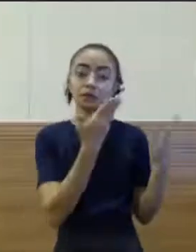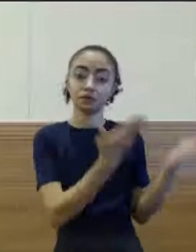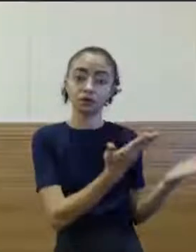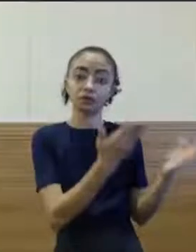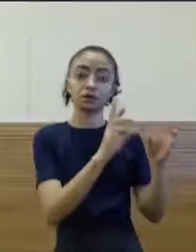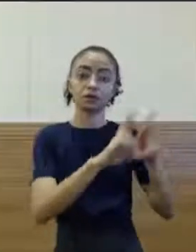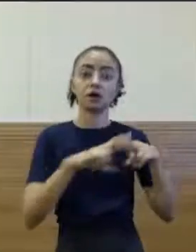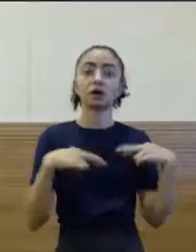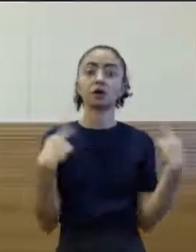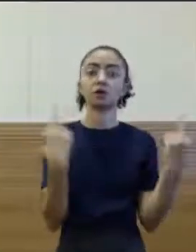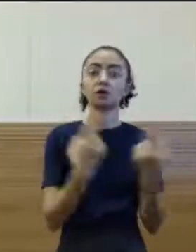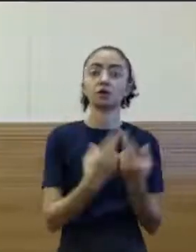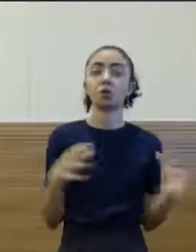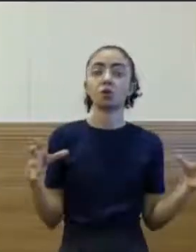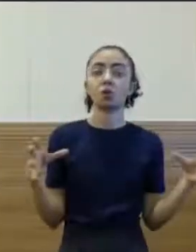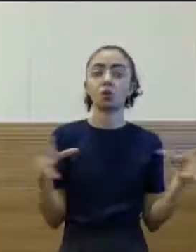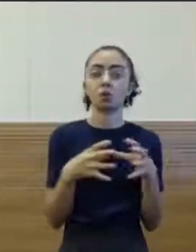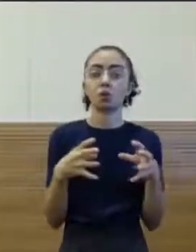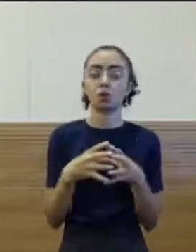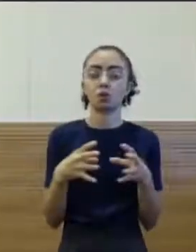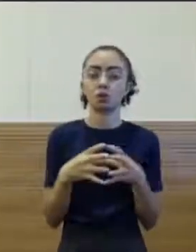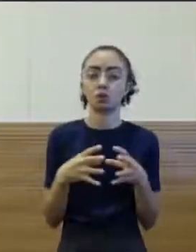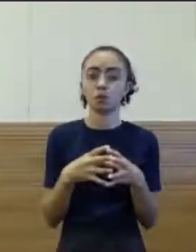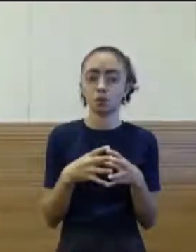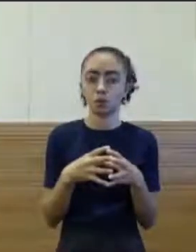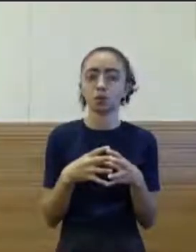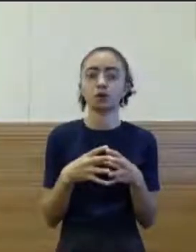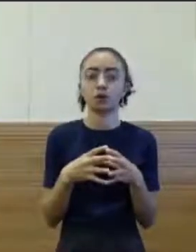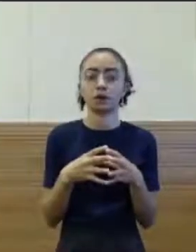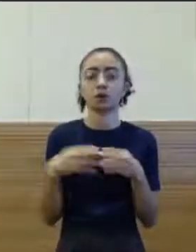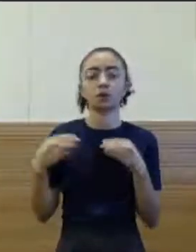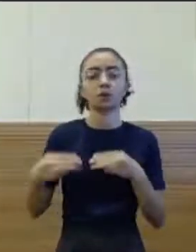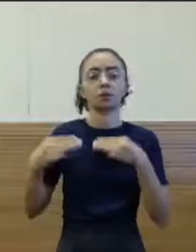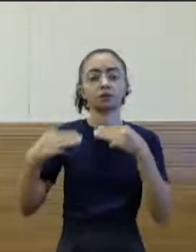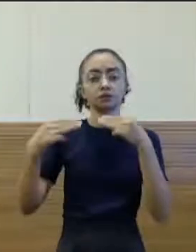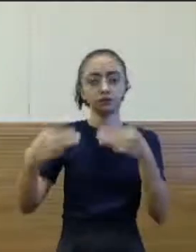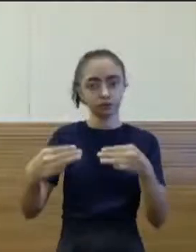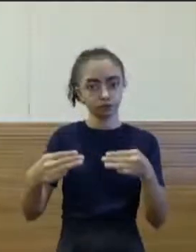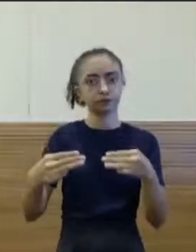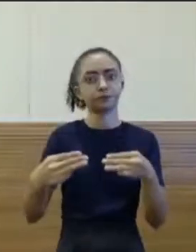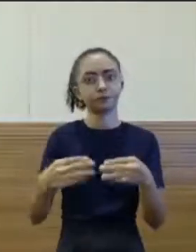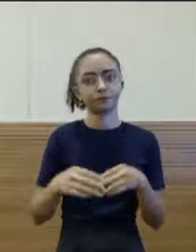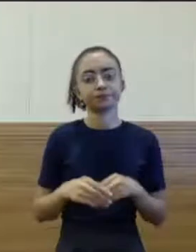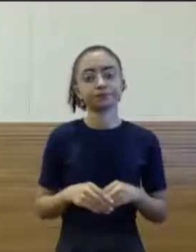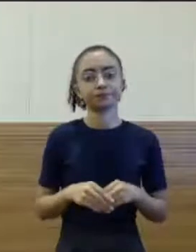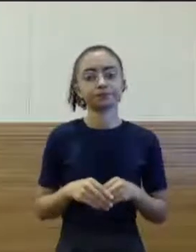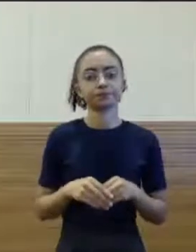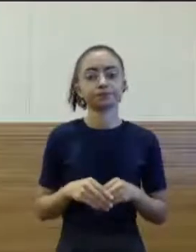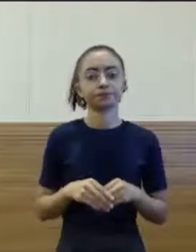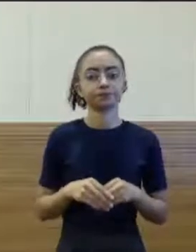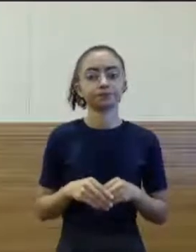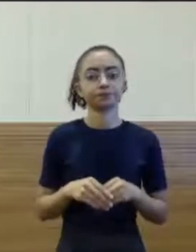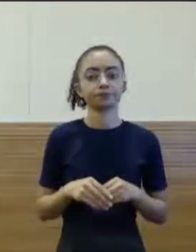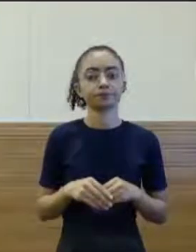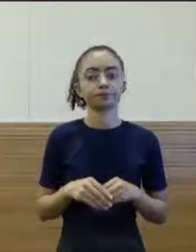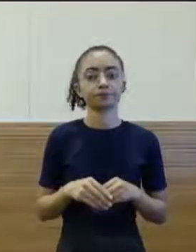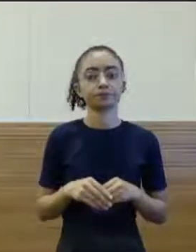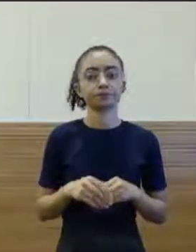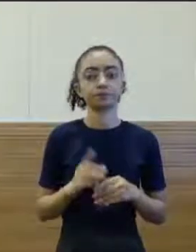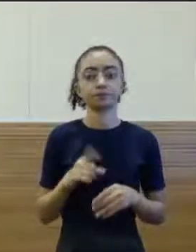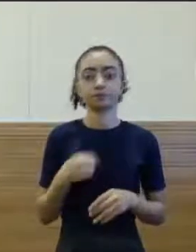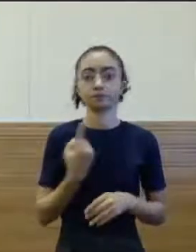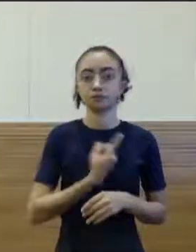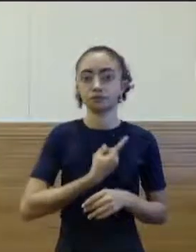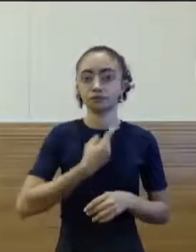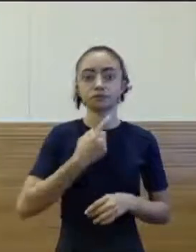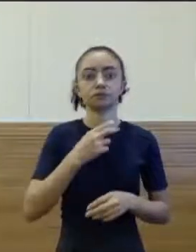this is with the Ministry of Agriculture and Livestock, the Ministry of Agriculture, that have